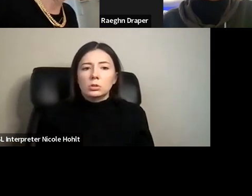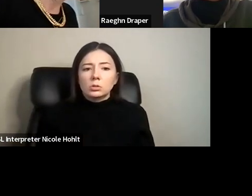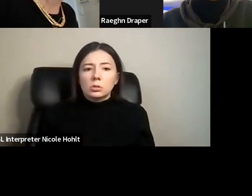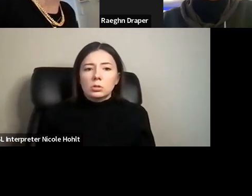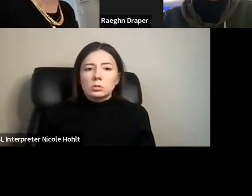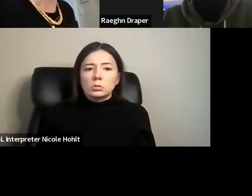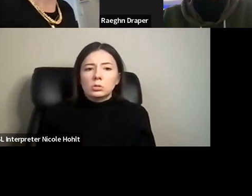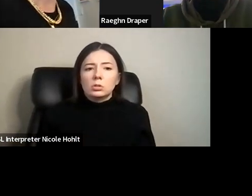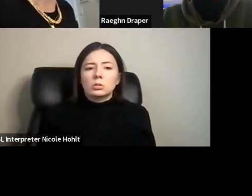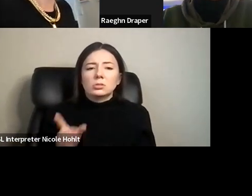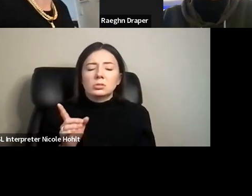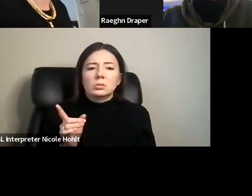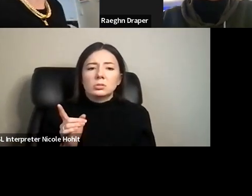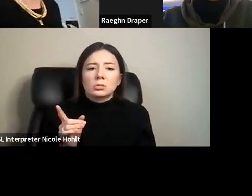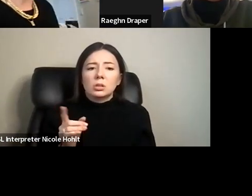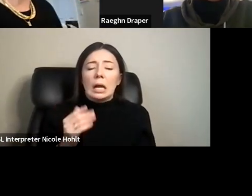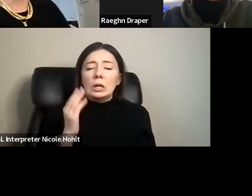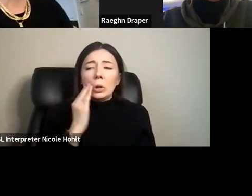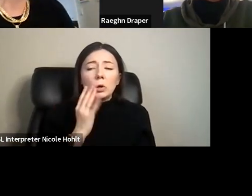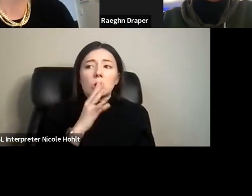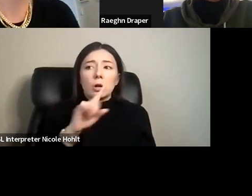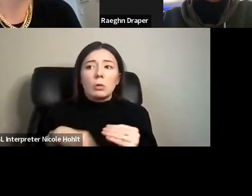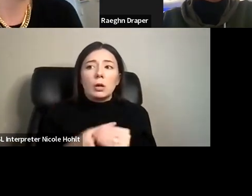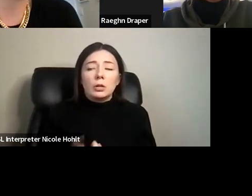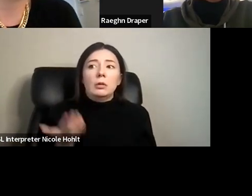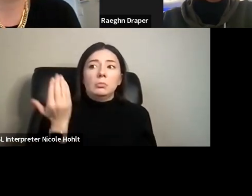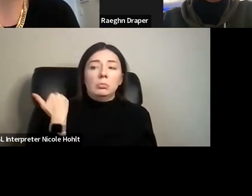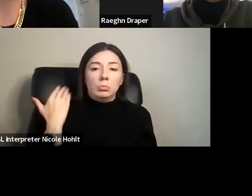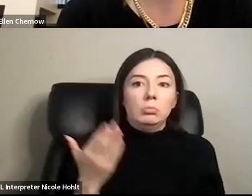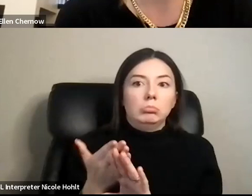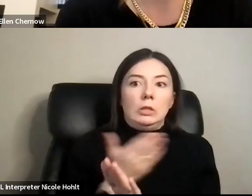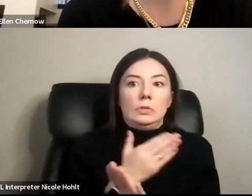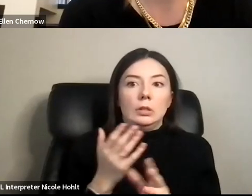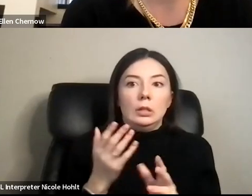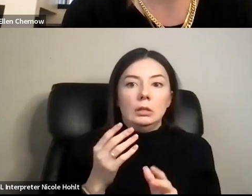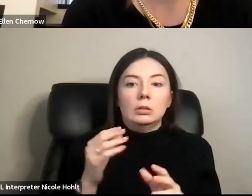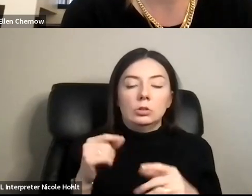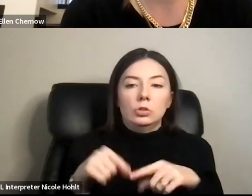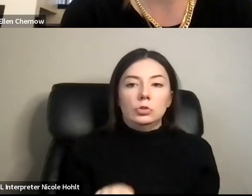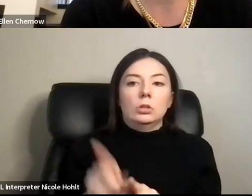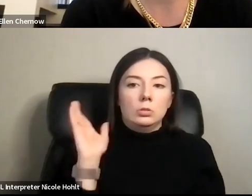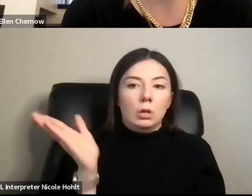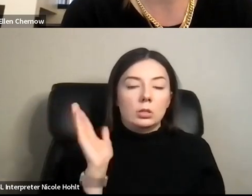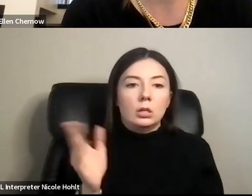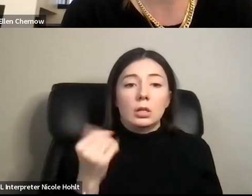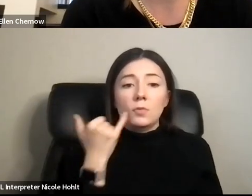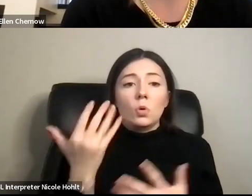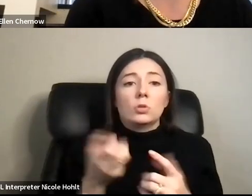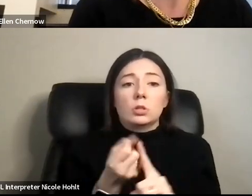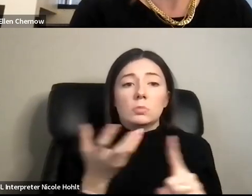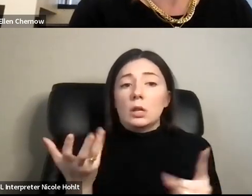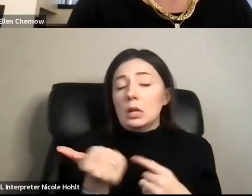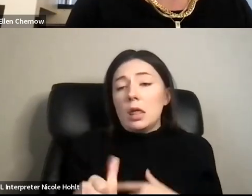talking about that, earlier in the panel, but if you would like to expand on that or add to anything, you're more than